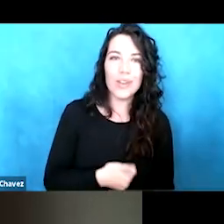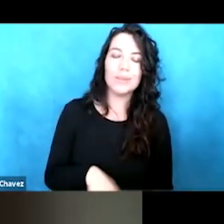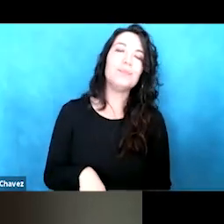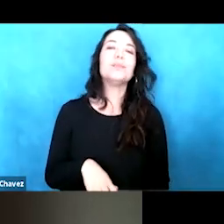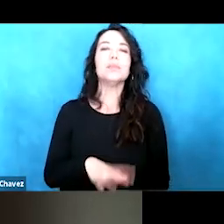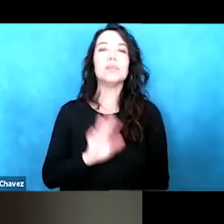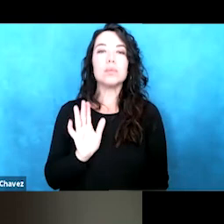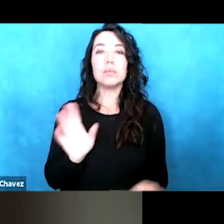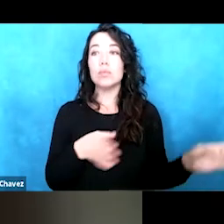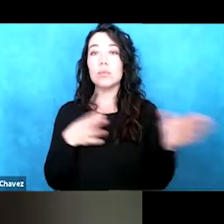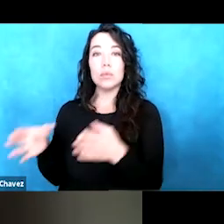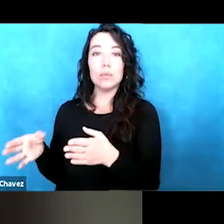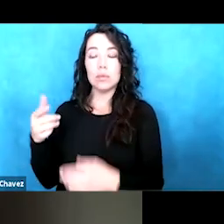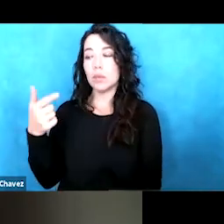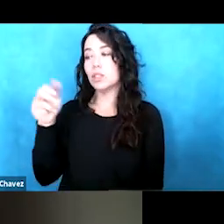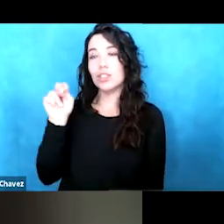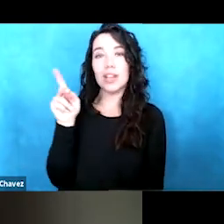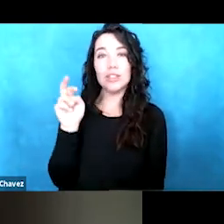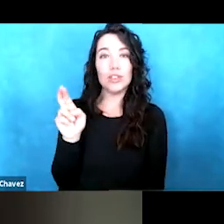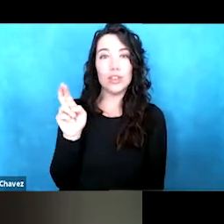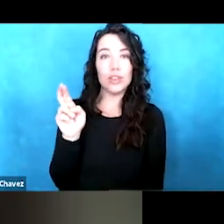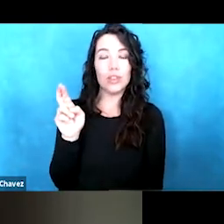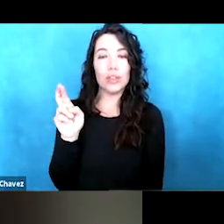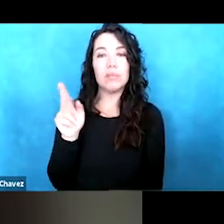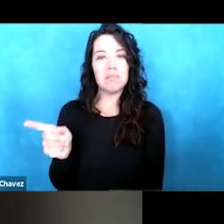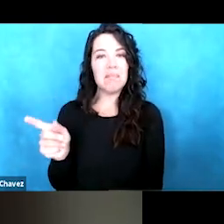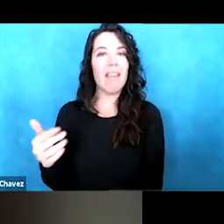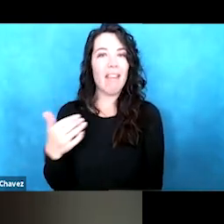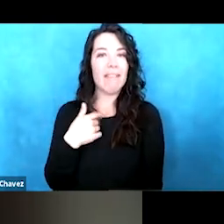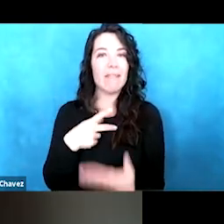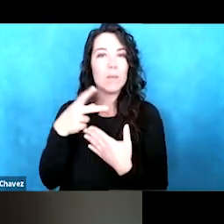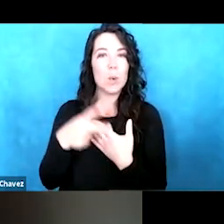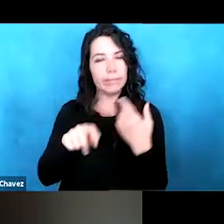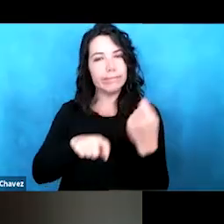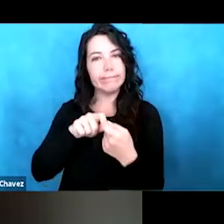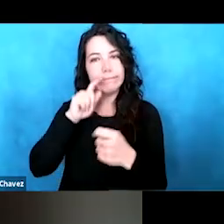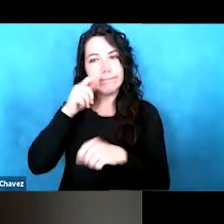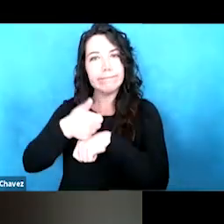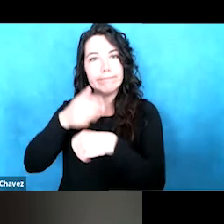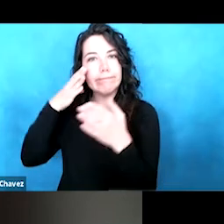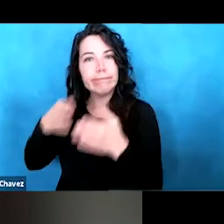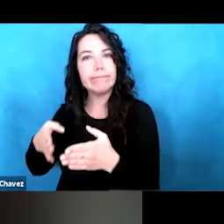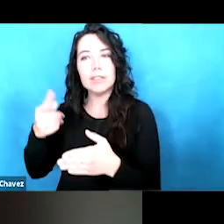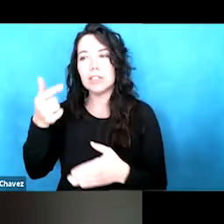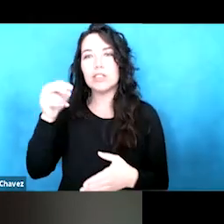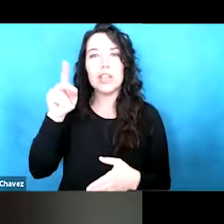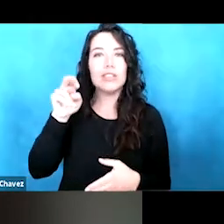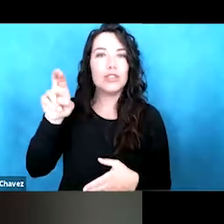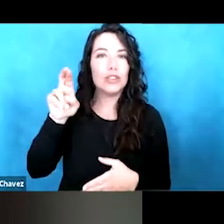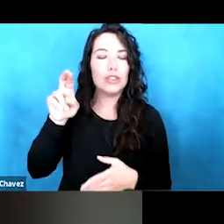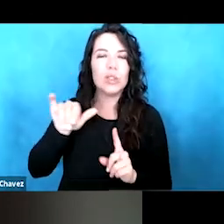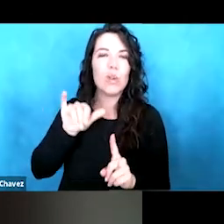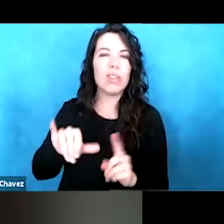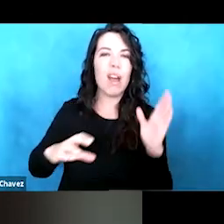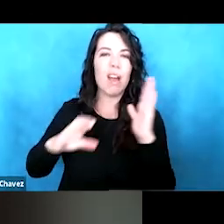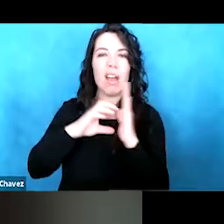other hand, there are programs that specifically look at gender and MHPSS around gender. So the sector pull out that